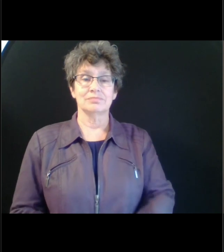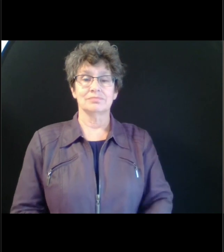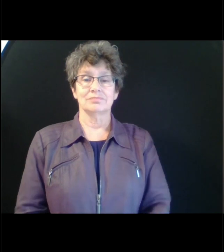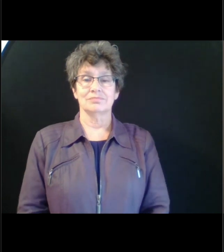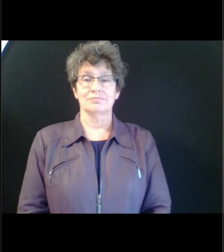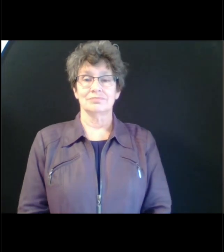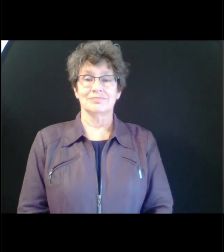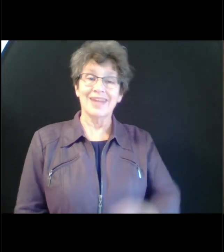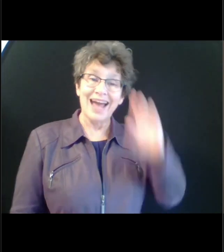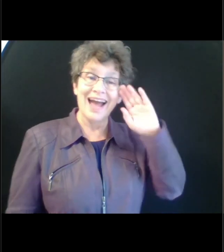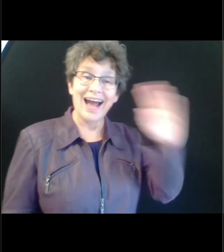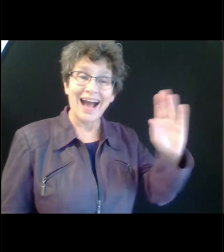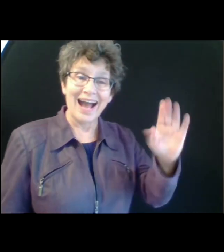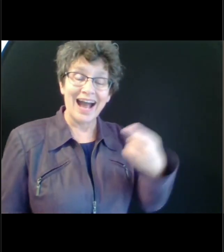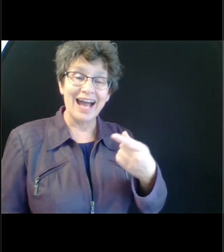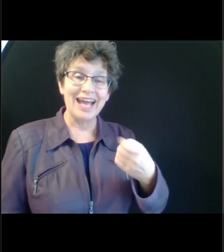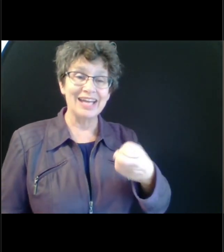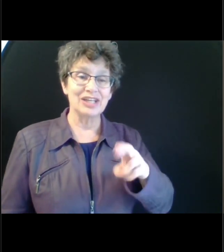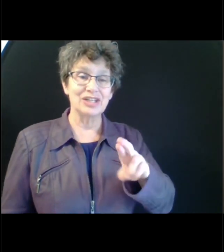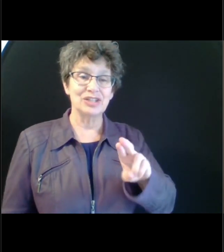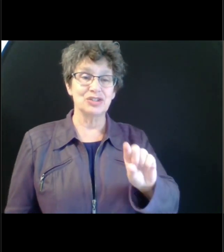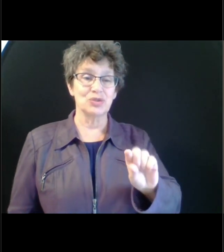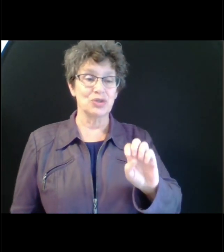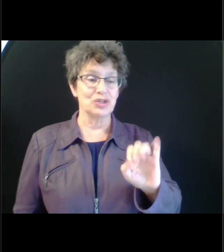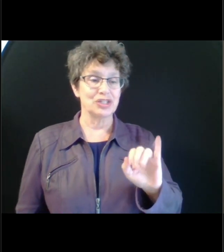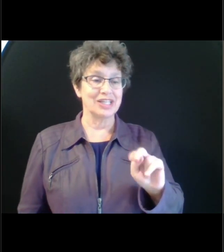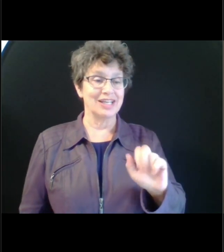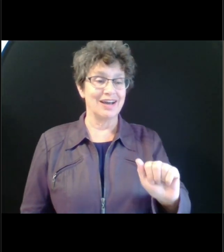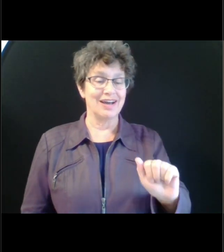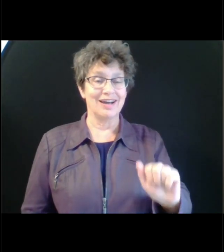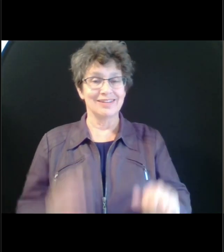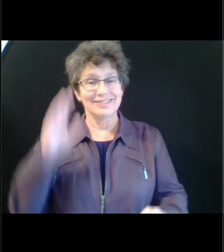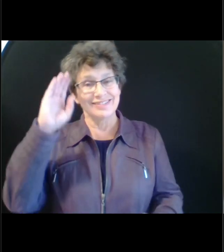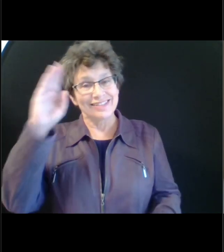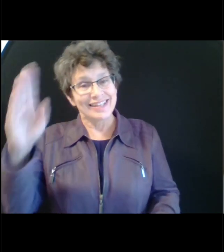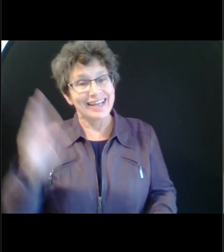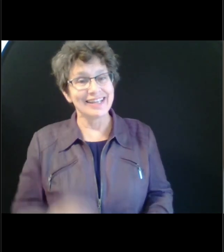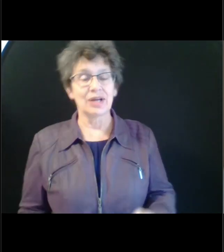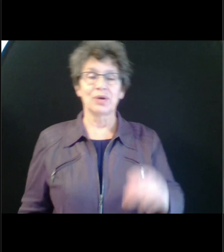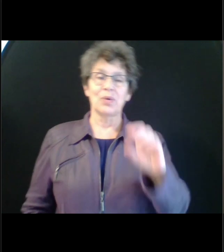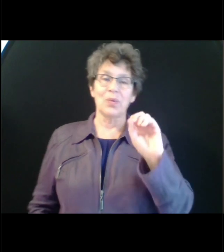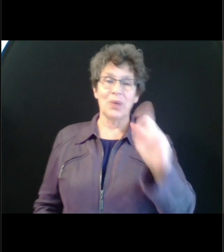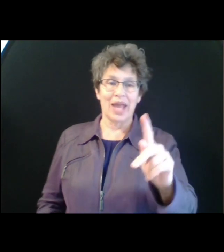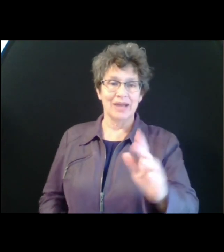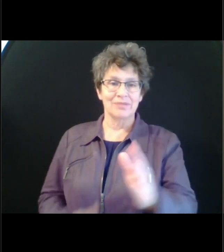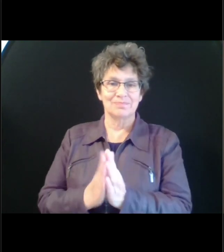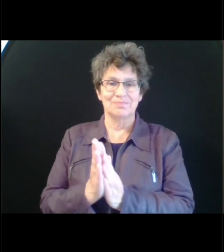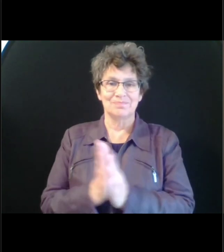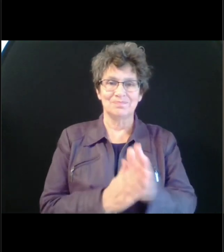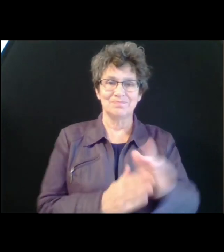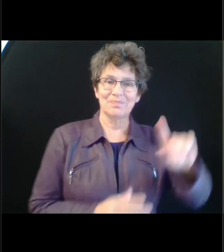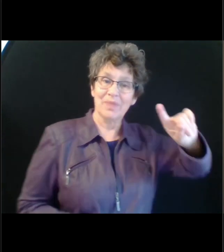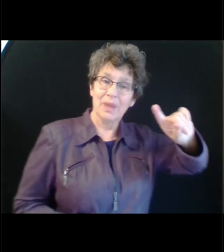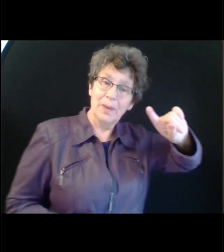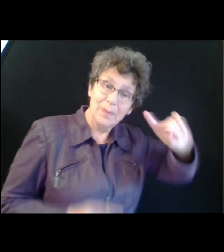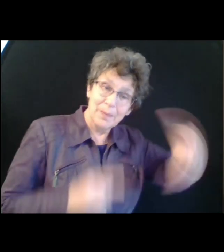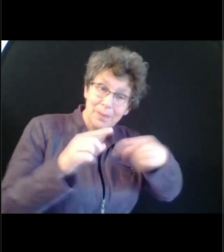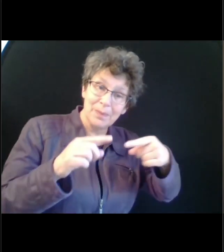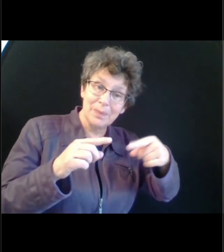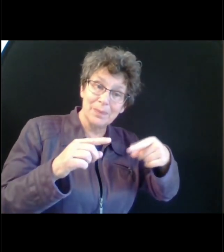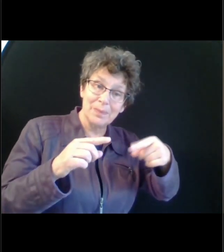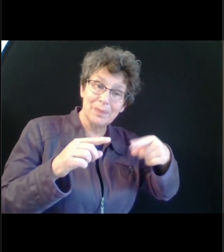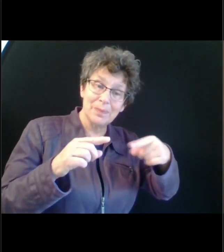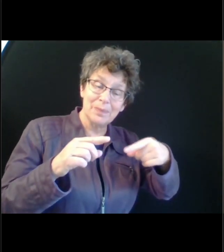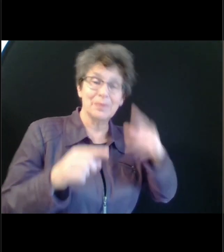Hi, Georgina. Hi. Hello. Okay. Shall I spin the wheel for you?